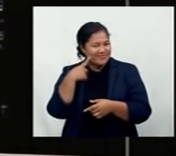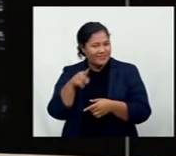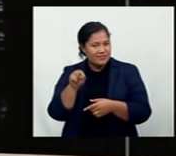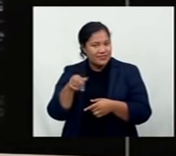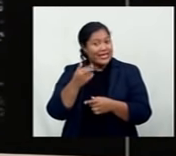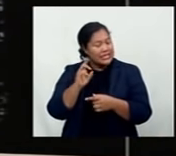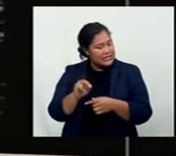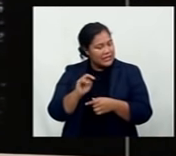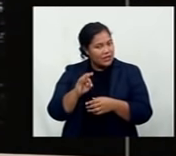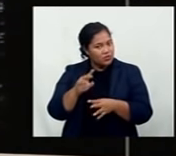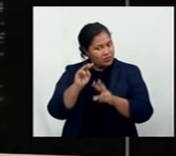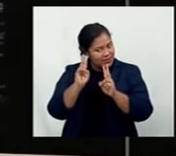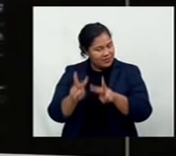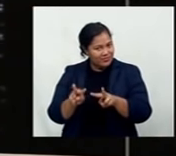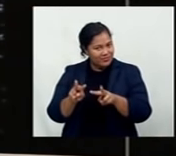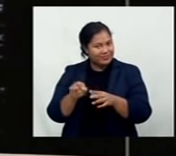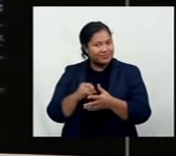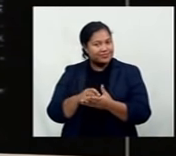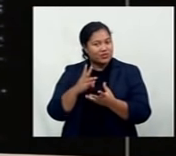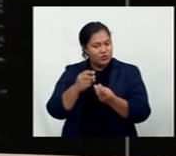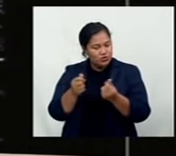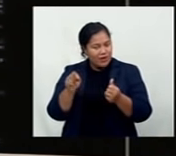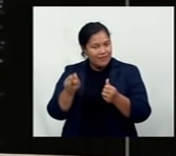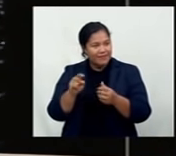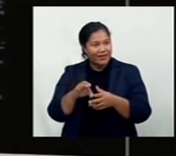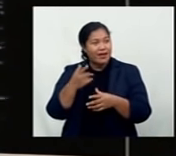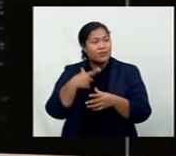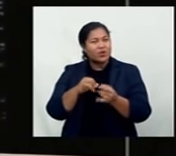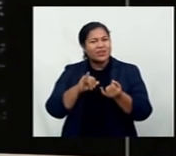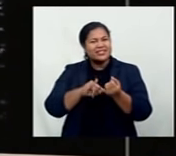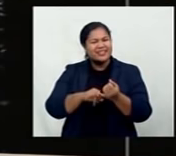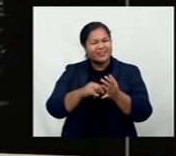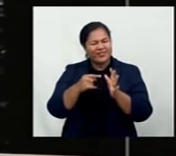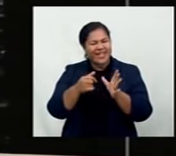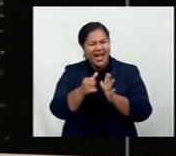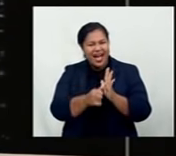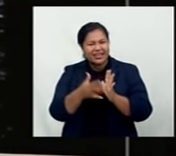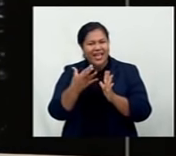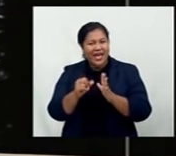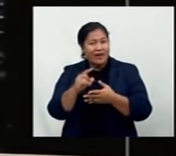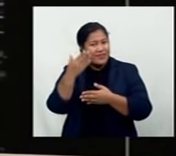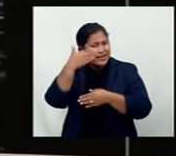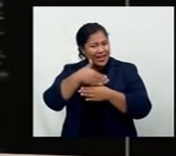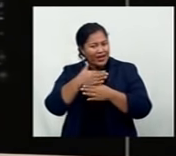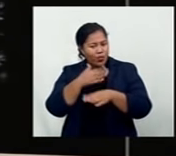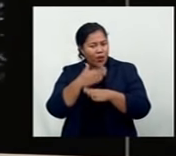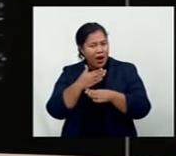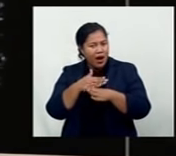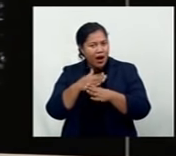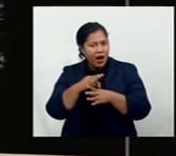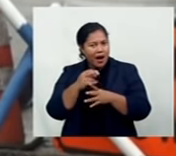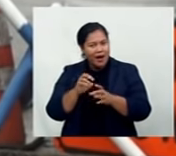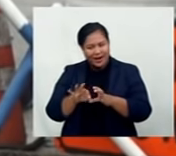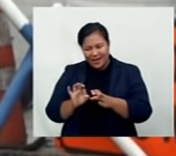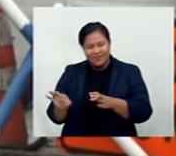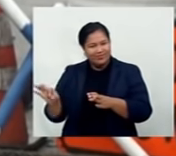to be addressed urgently. State-of-the-art vessels equipped with night operation capabilities are now being deployed.